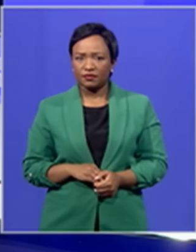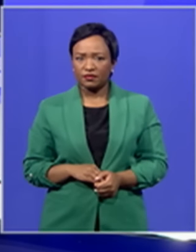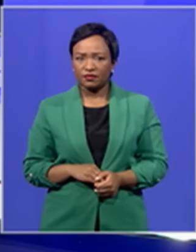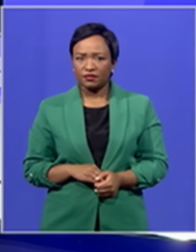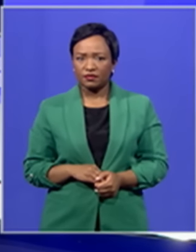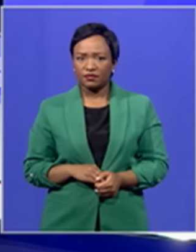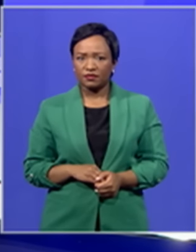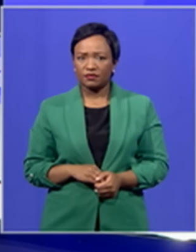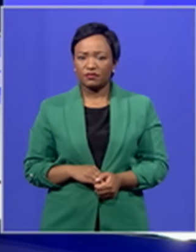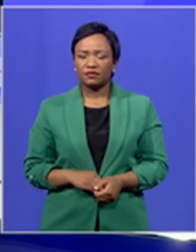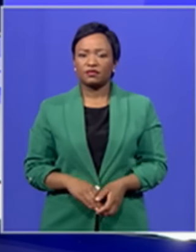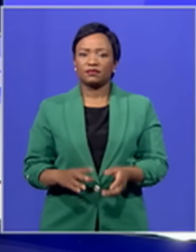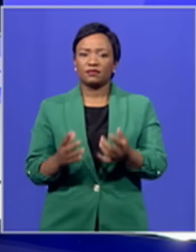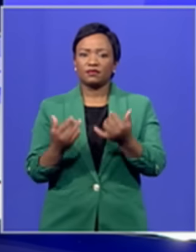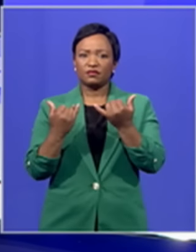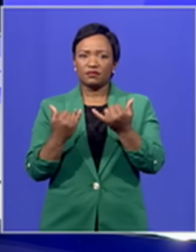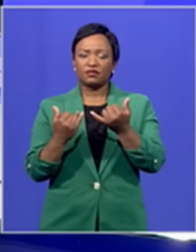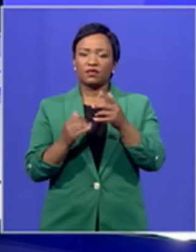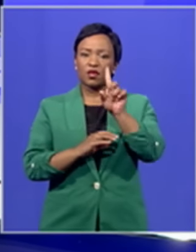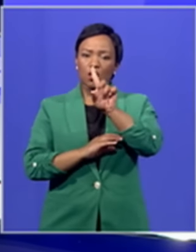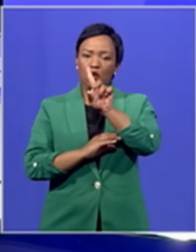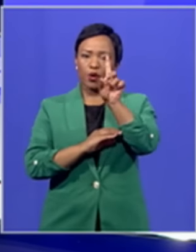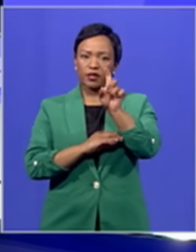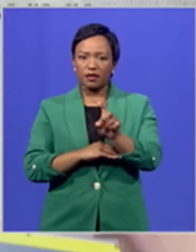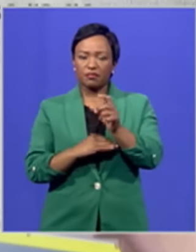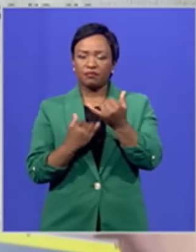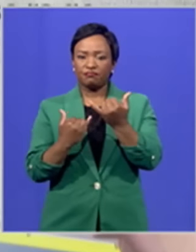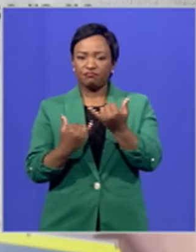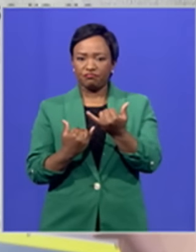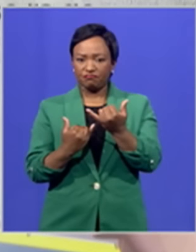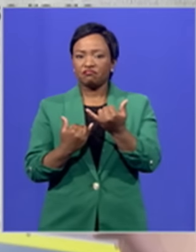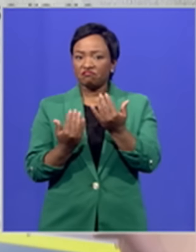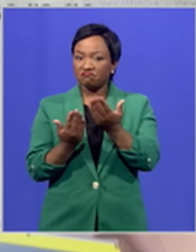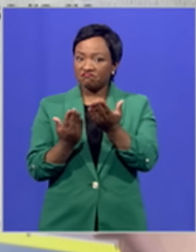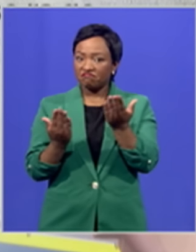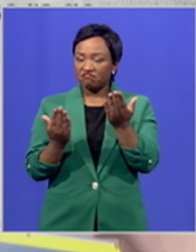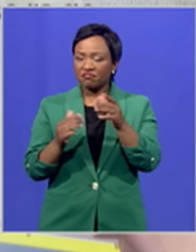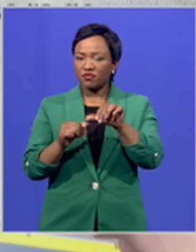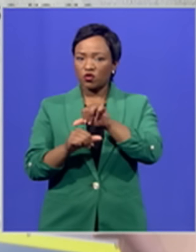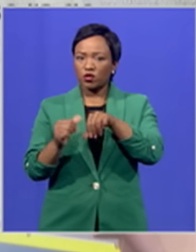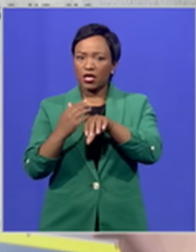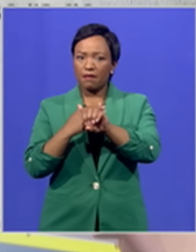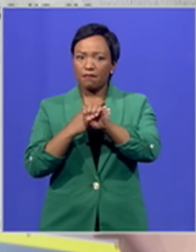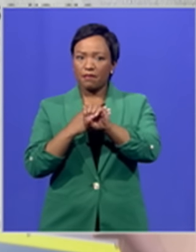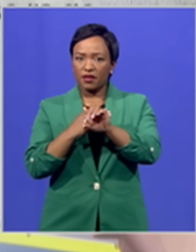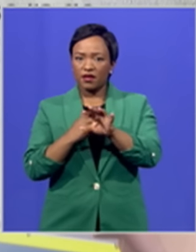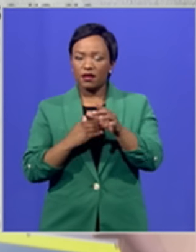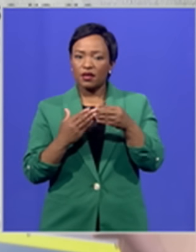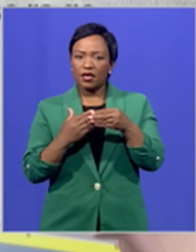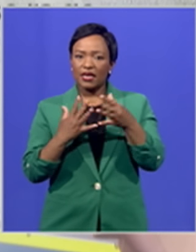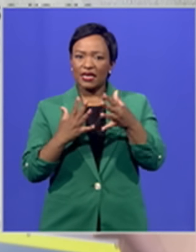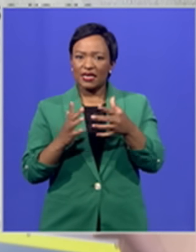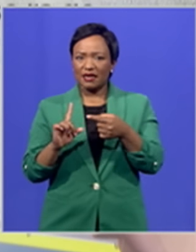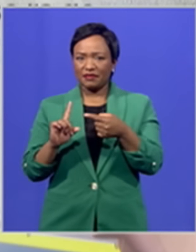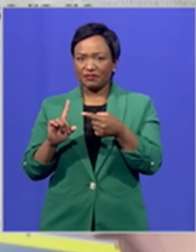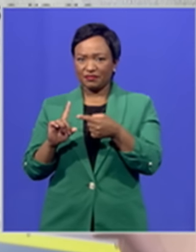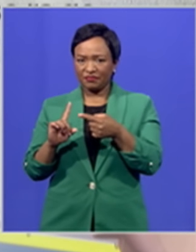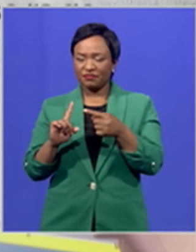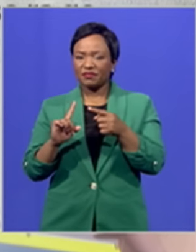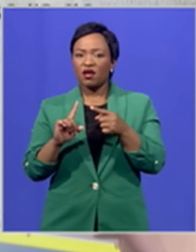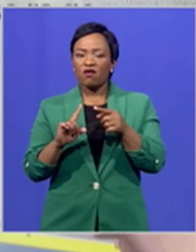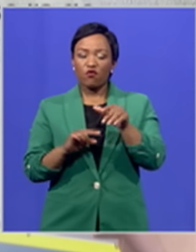Gomme go yona tabeng yeo re beile potšišo ya rena ya letšatši go dikgokagano tša leago mo re rilego. Moetapele wa mokgatlo wa kganetšo